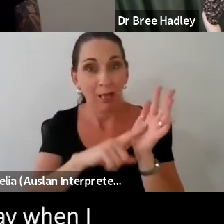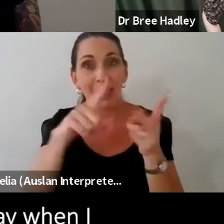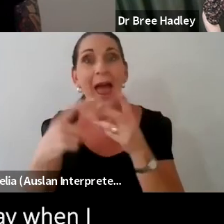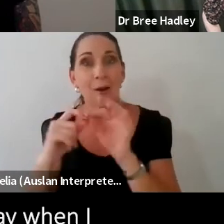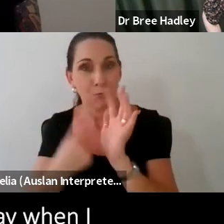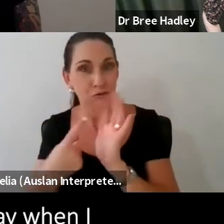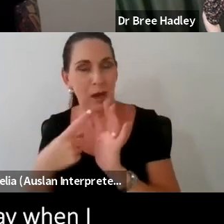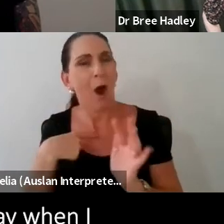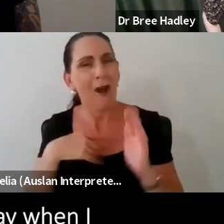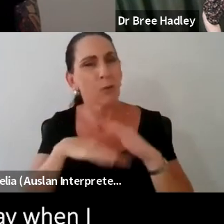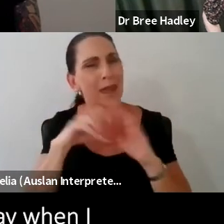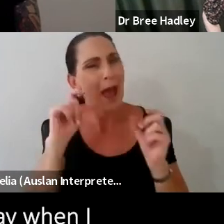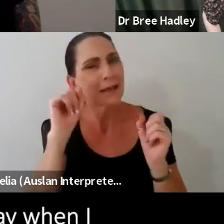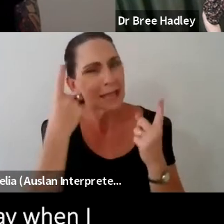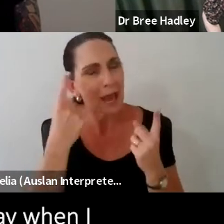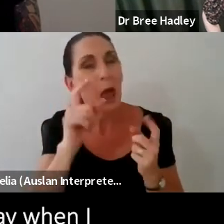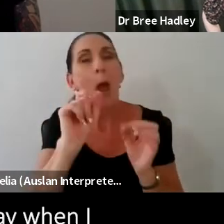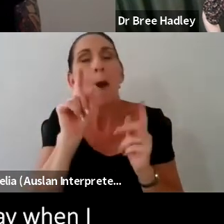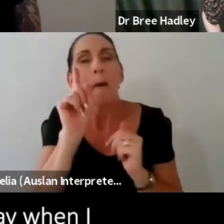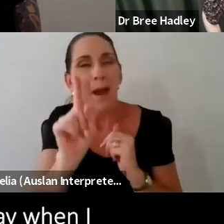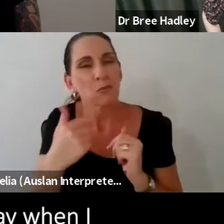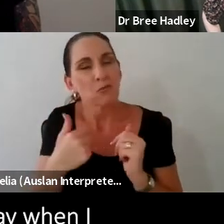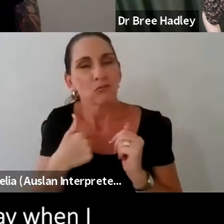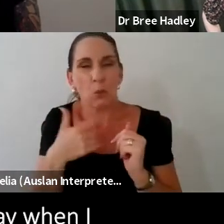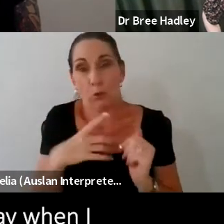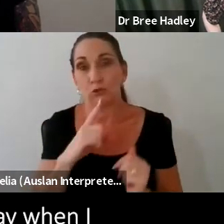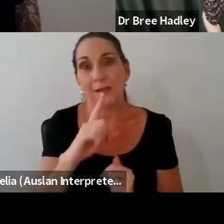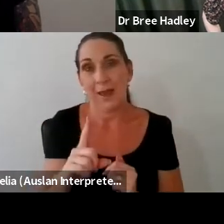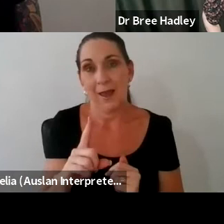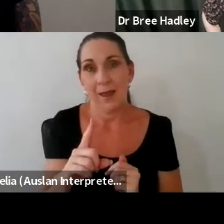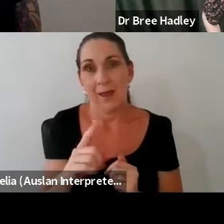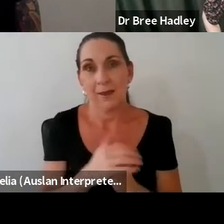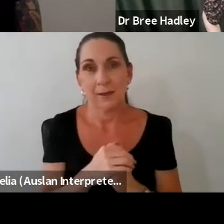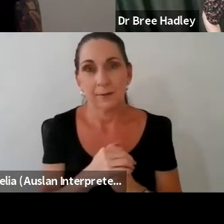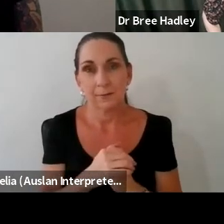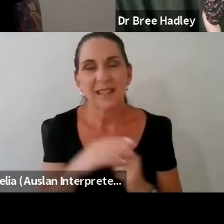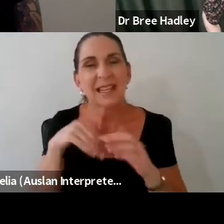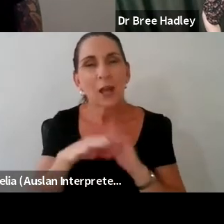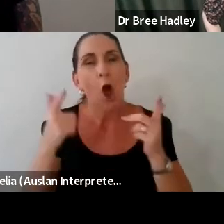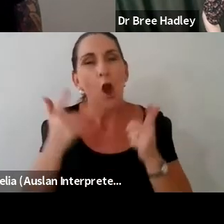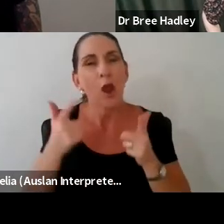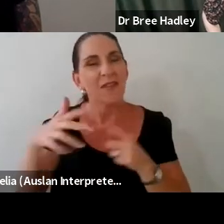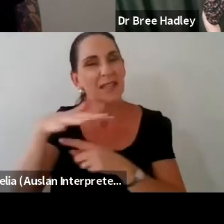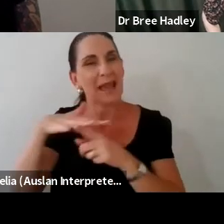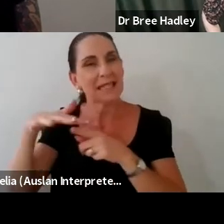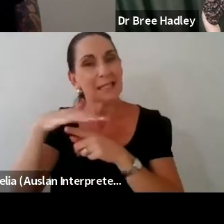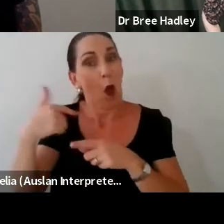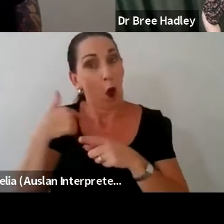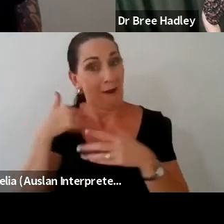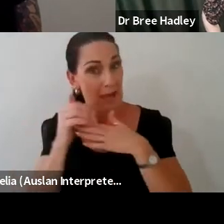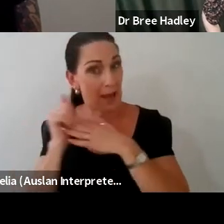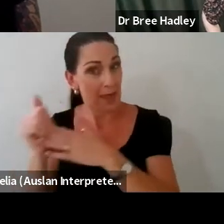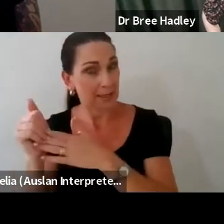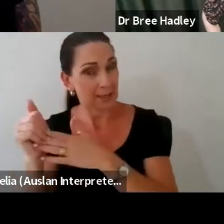But I have to say, when I lead spaces and a lot of spaces that I've led, it's